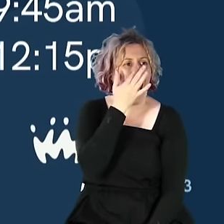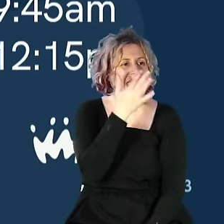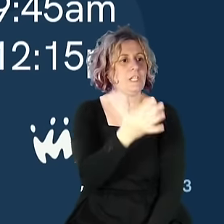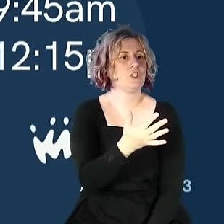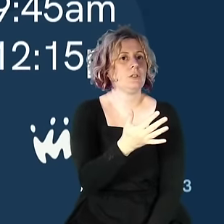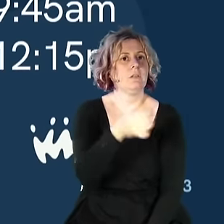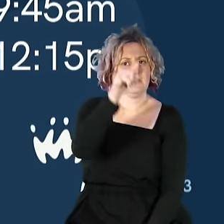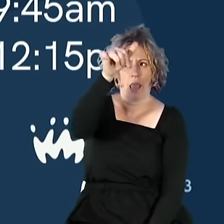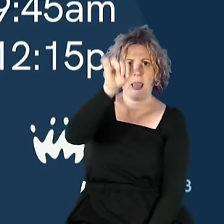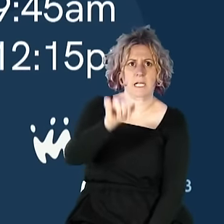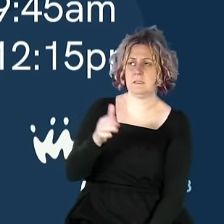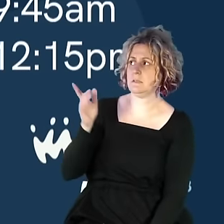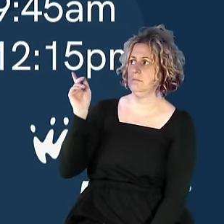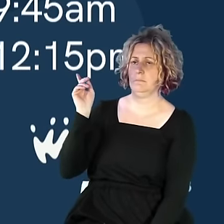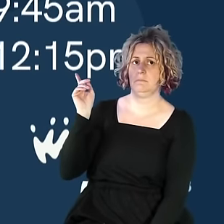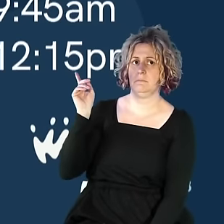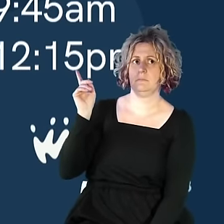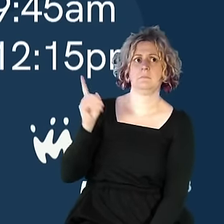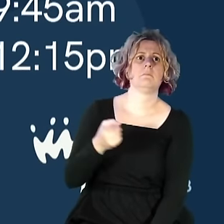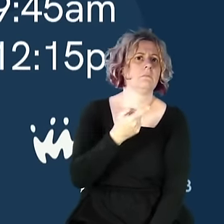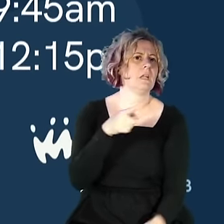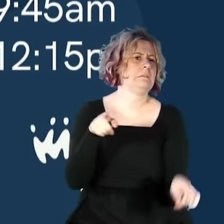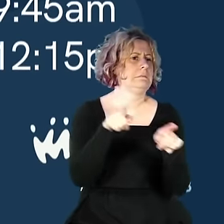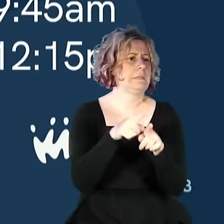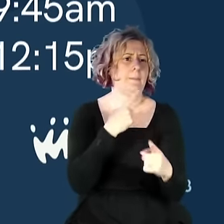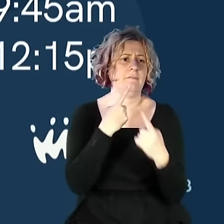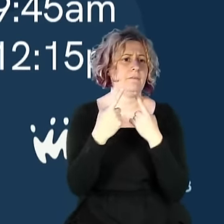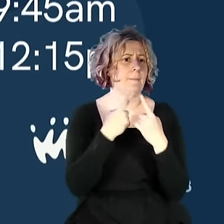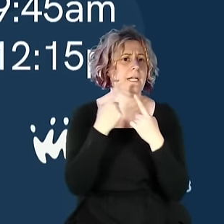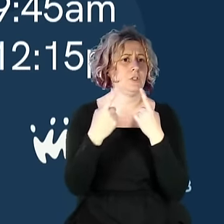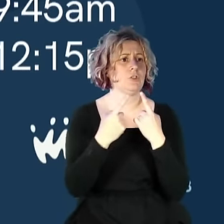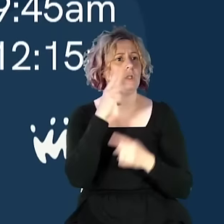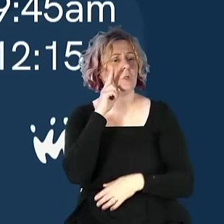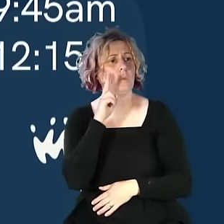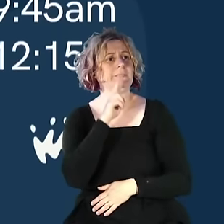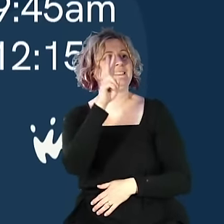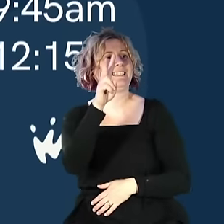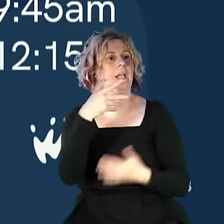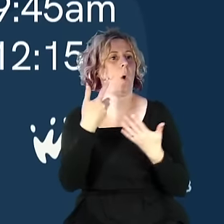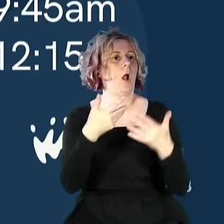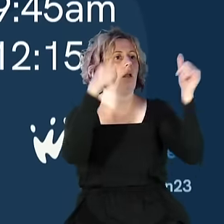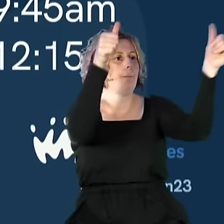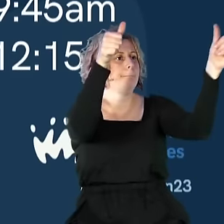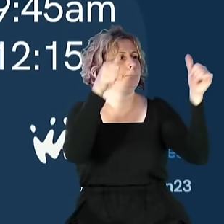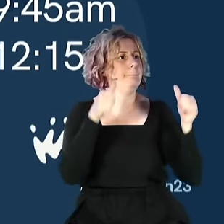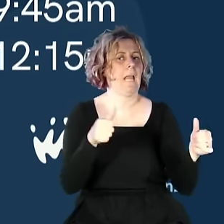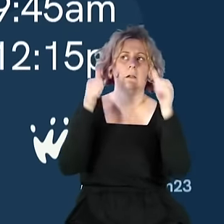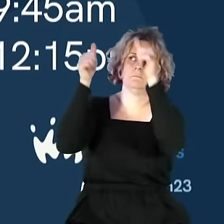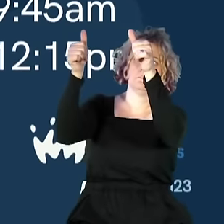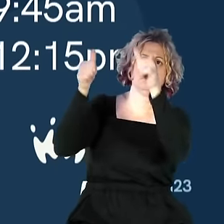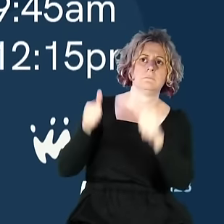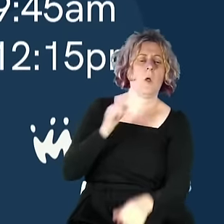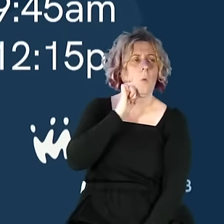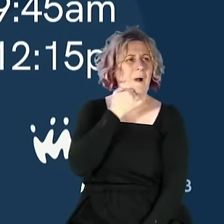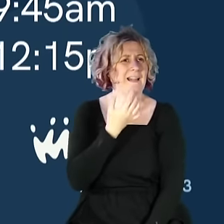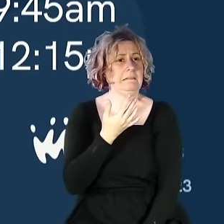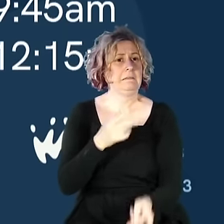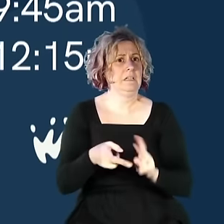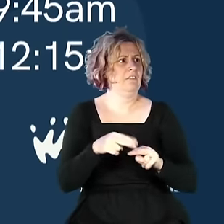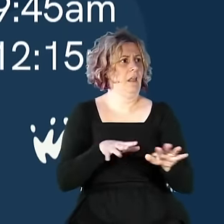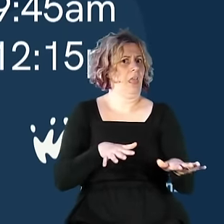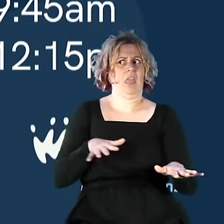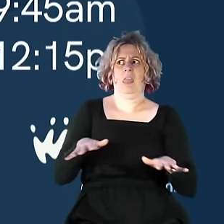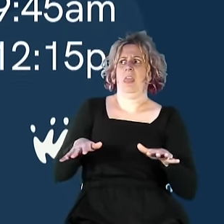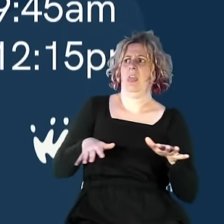the screen, but these can also be found throughout the site on the billboards that you will see up. But if you're still a bit lost and